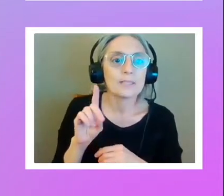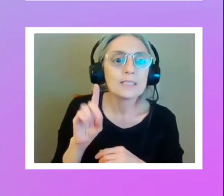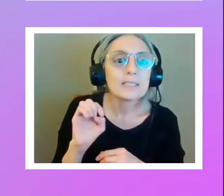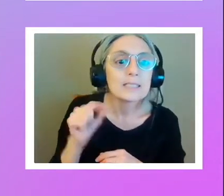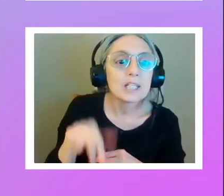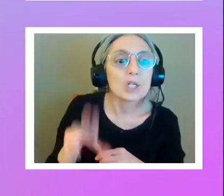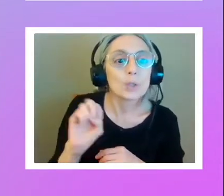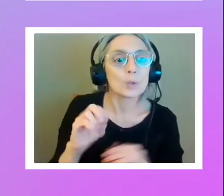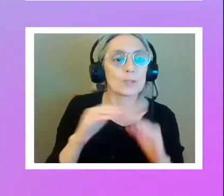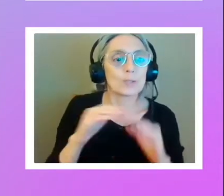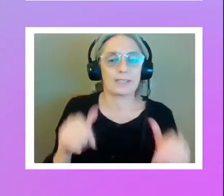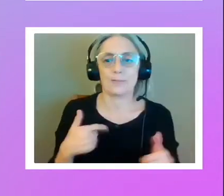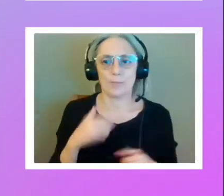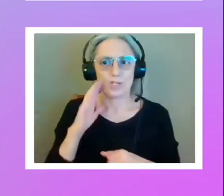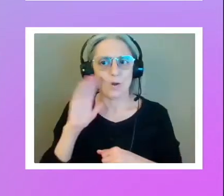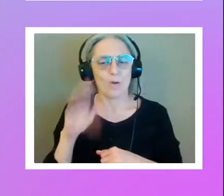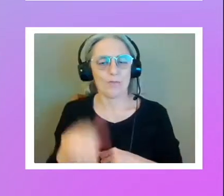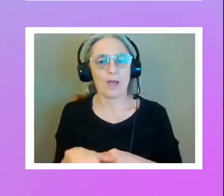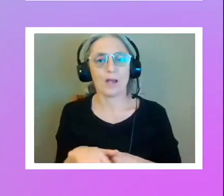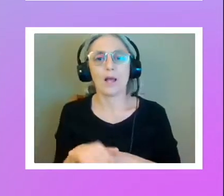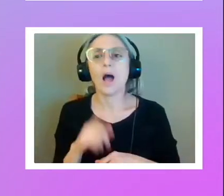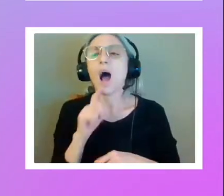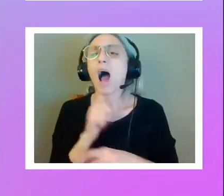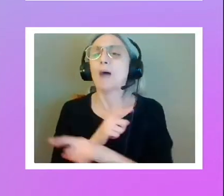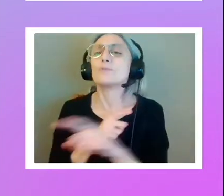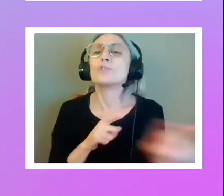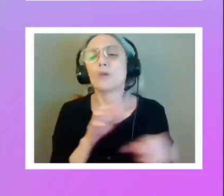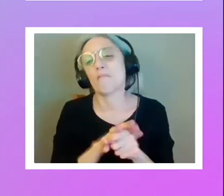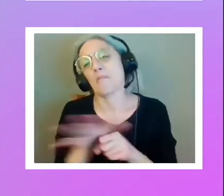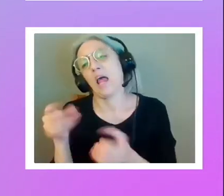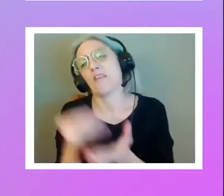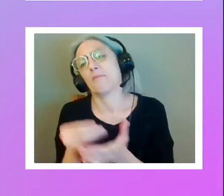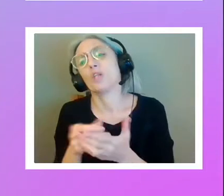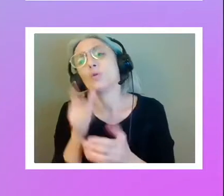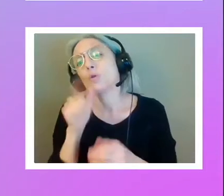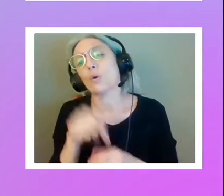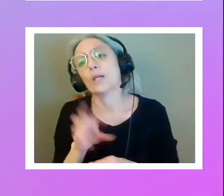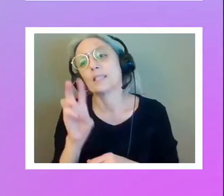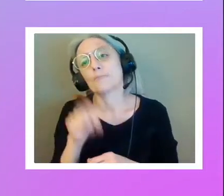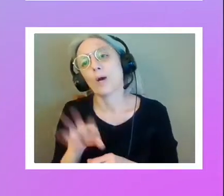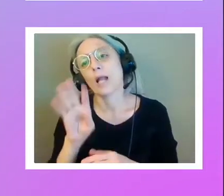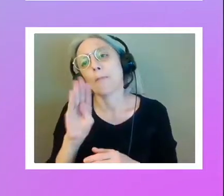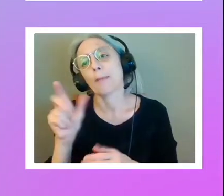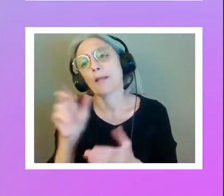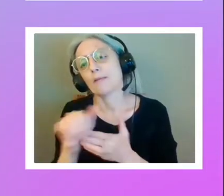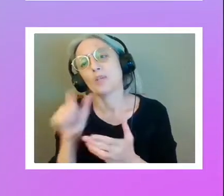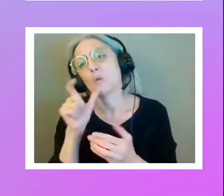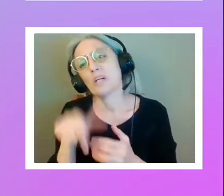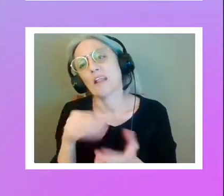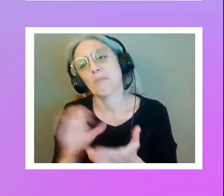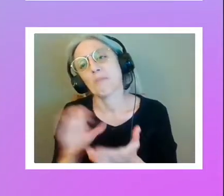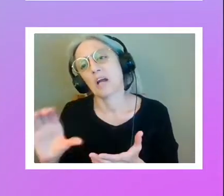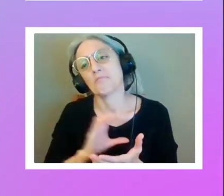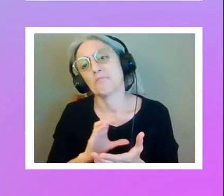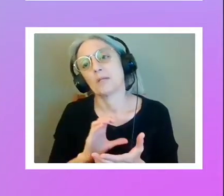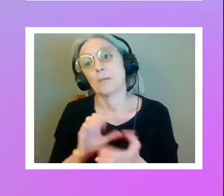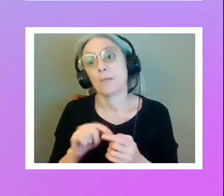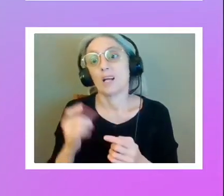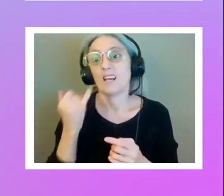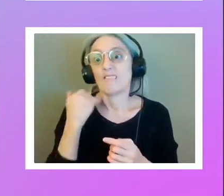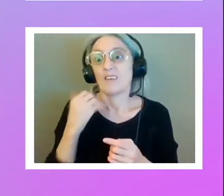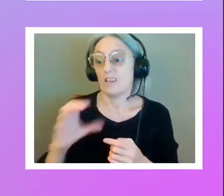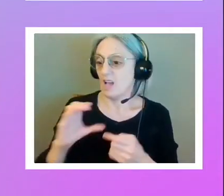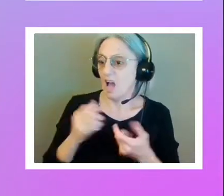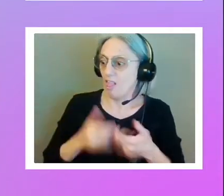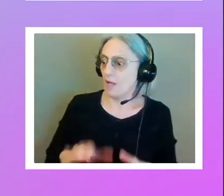sure you guys have tons of money and you don't need $6.9 billion, but I would be shell-shocked if I lost $6.9 million